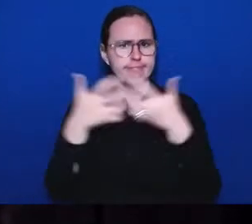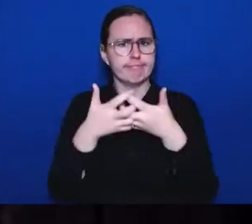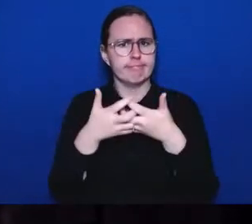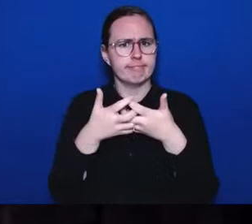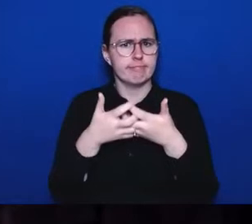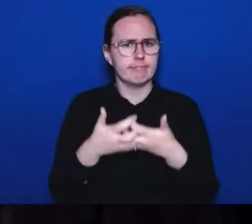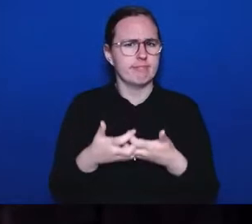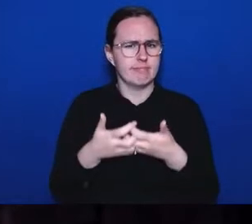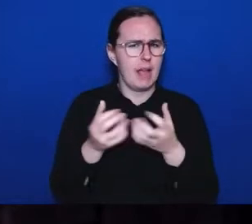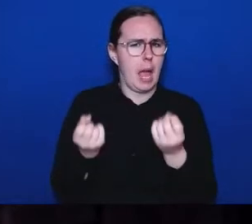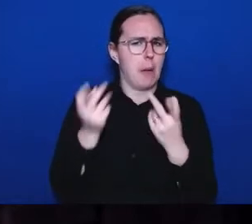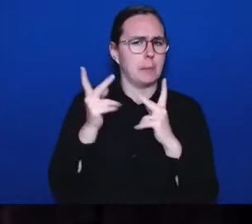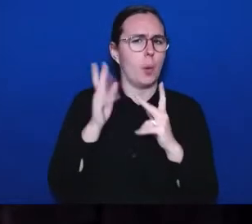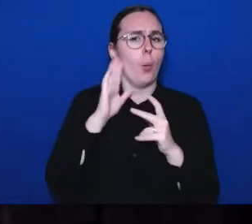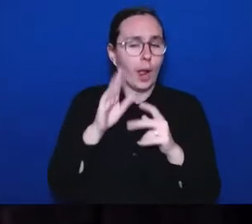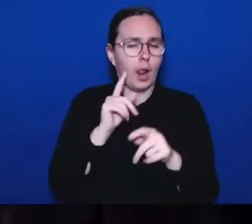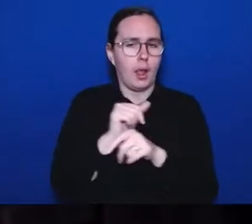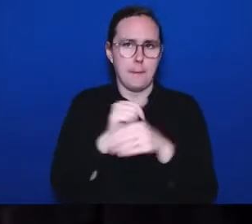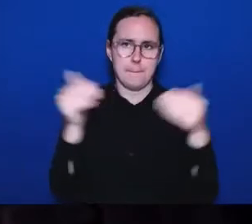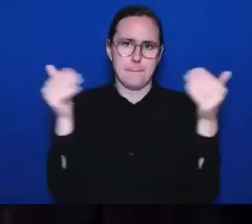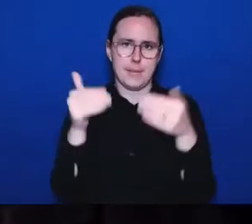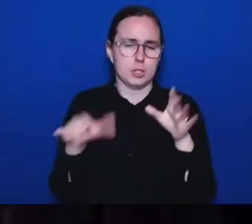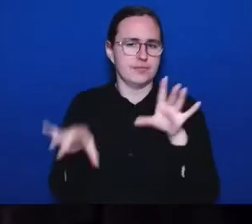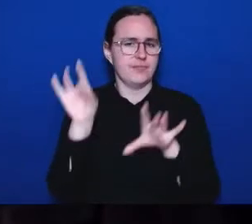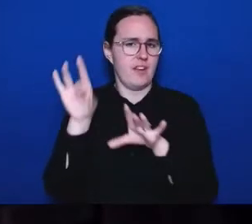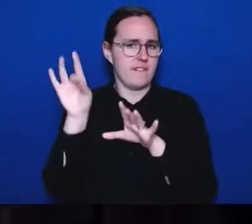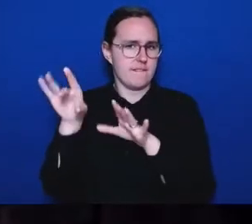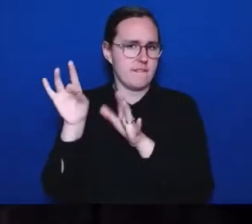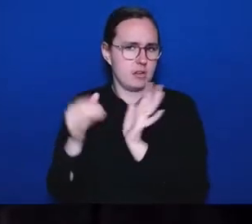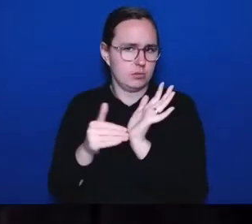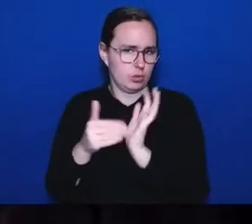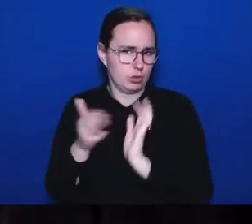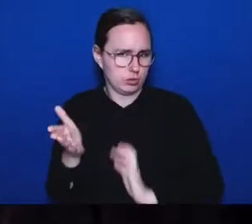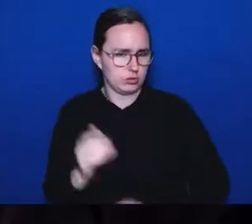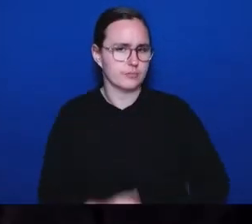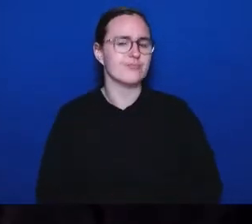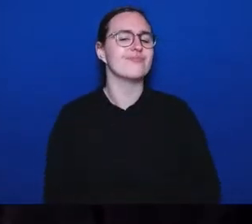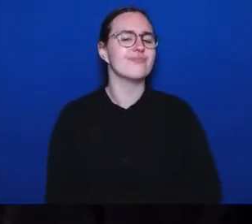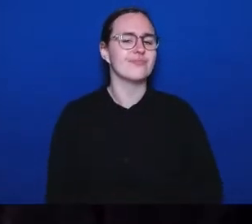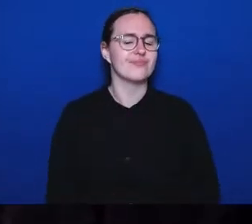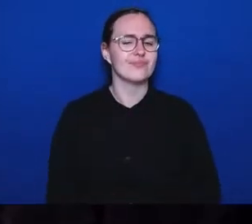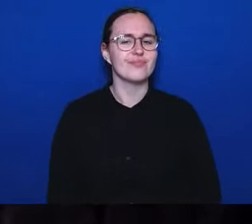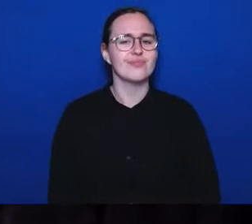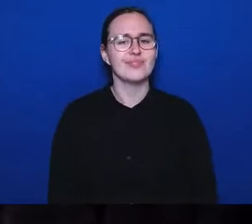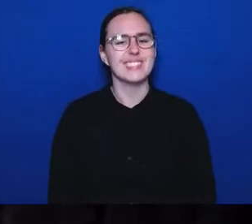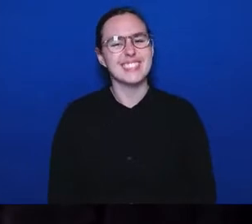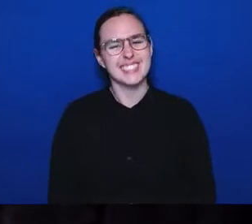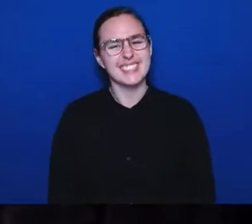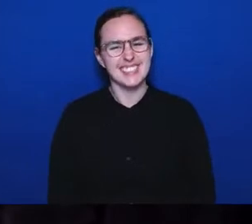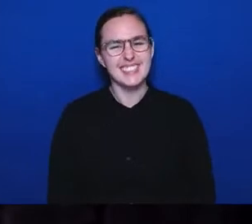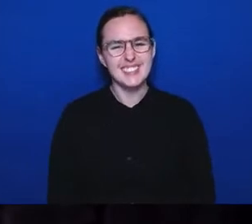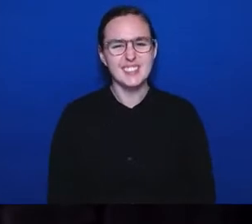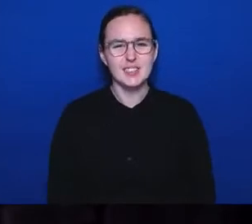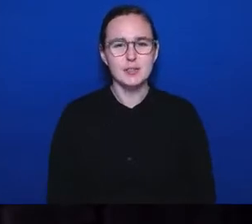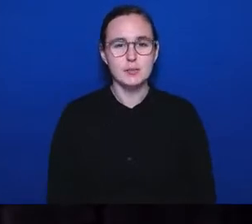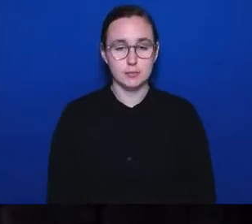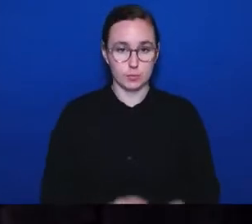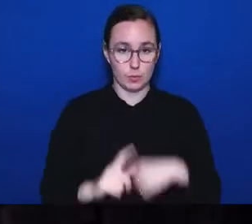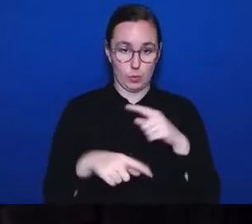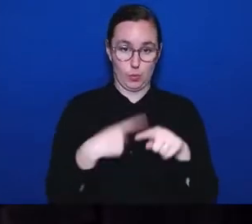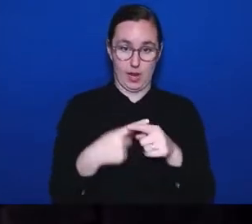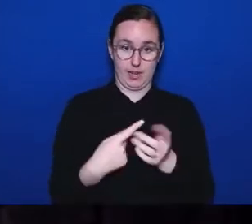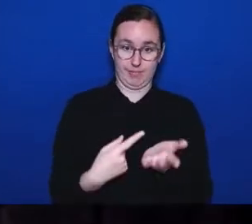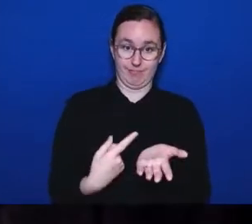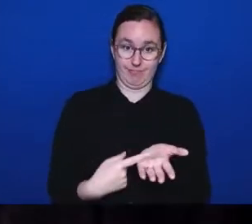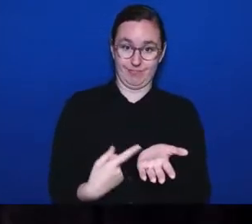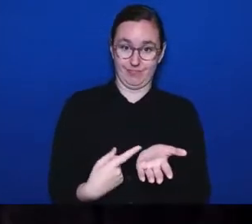a technical question, but when we say that there are people without a family doctor and the numbers, that's in response to something